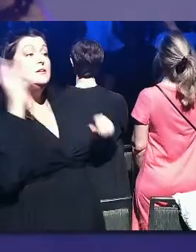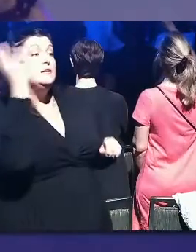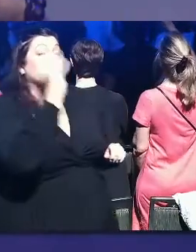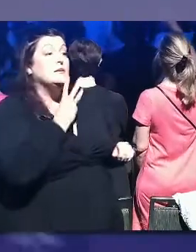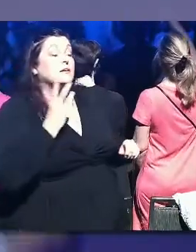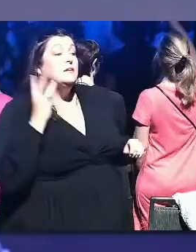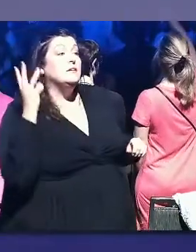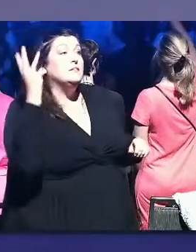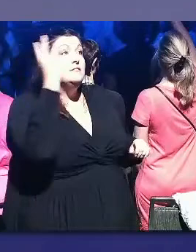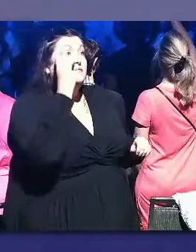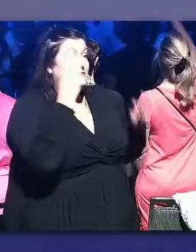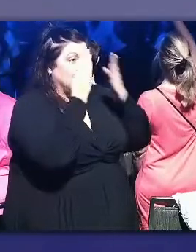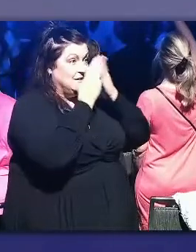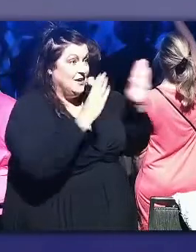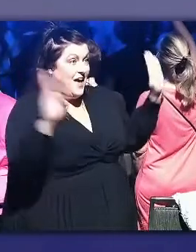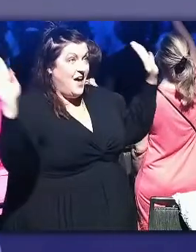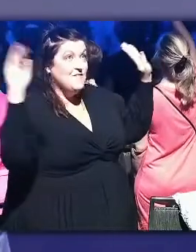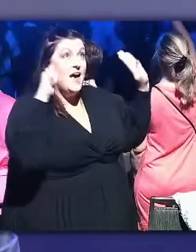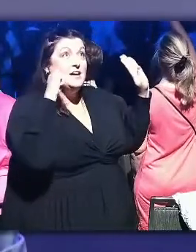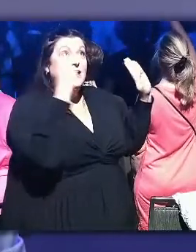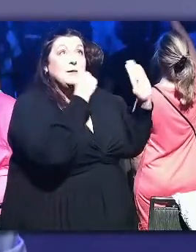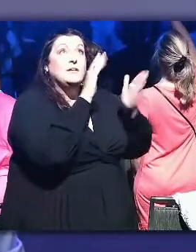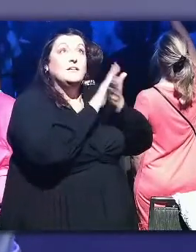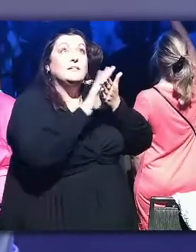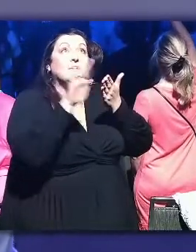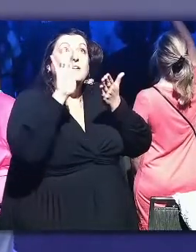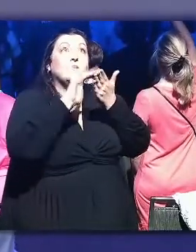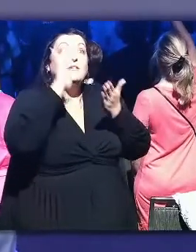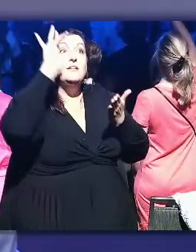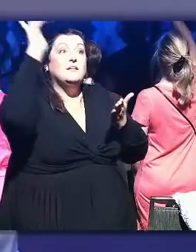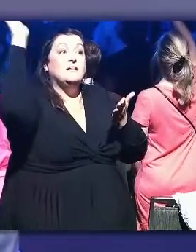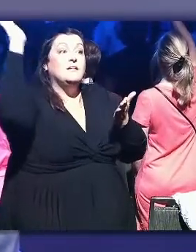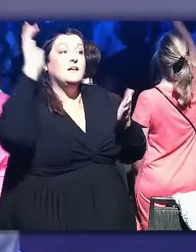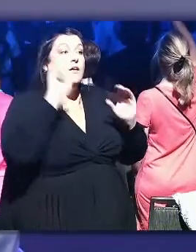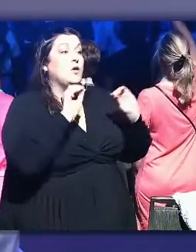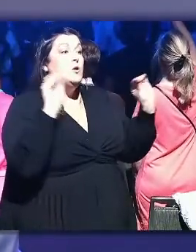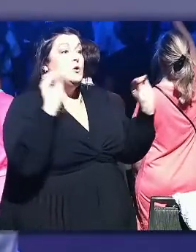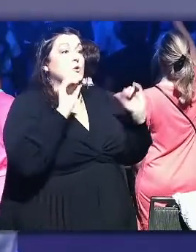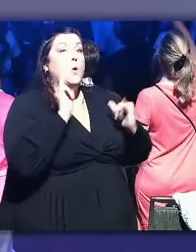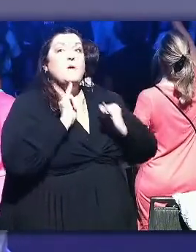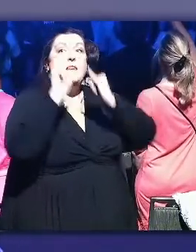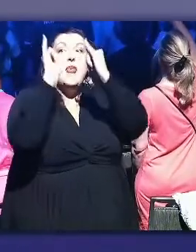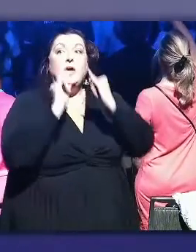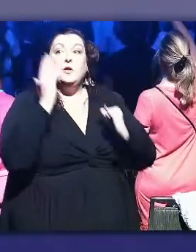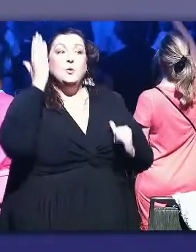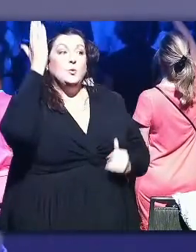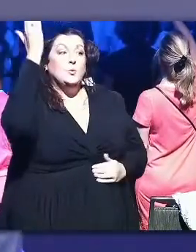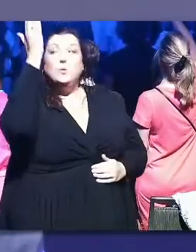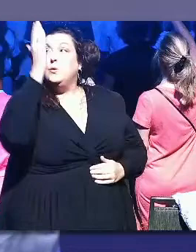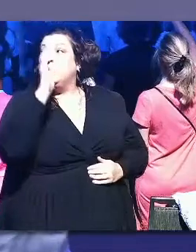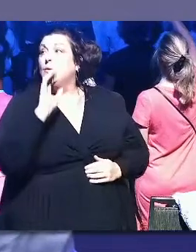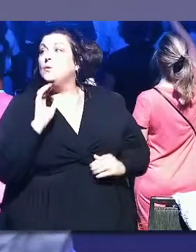open the eyes of the blind. There's no one like you,